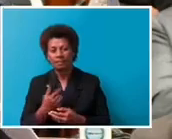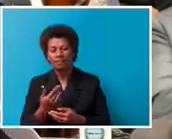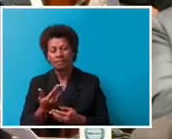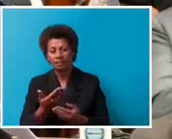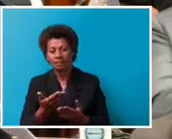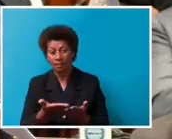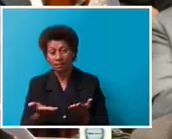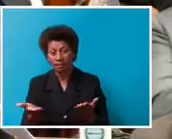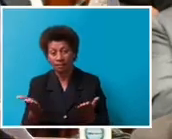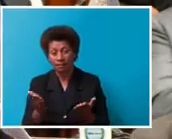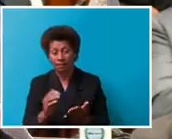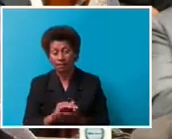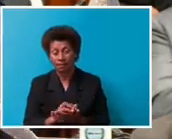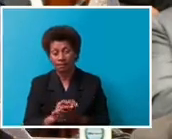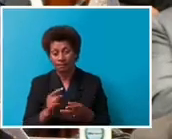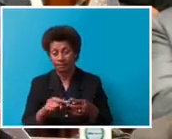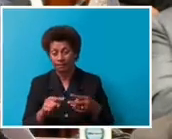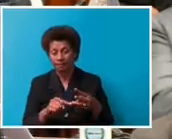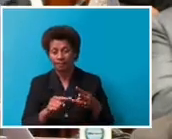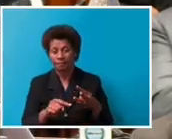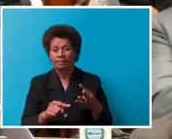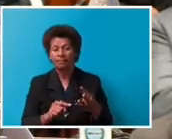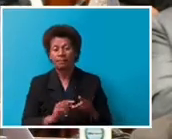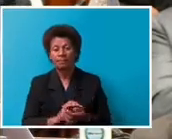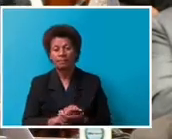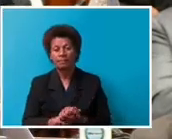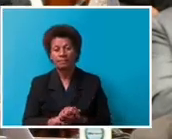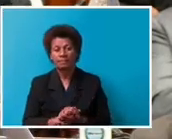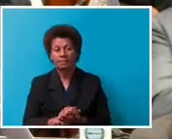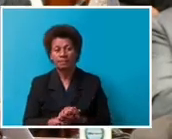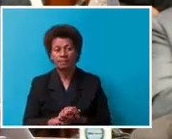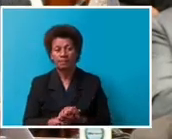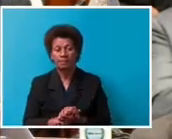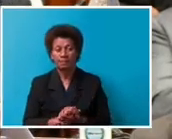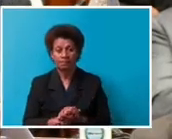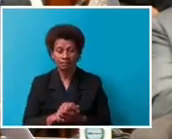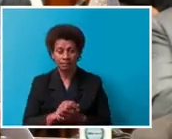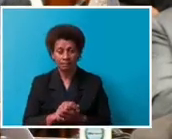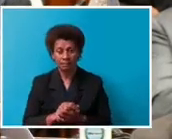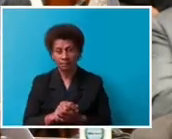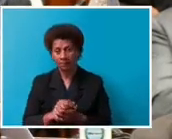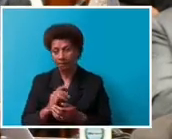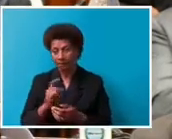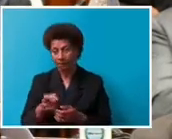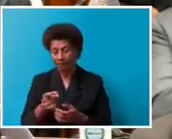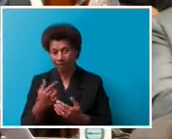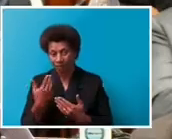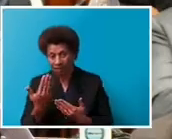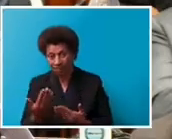which is very important, Mr. Speaker, because if honorable members come into this parliament